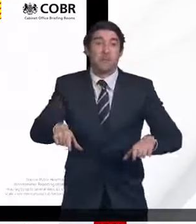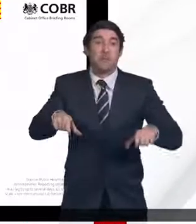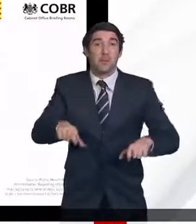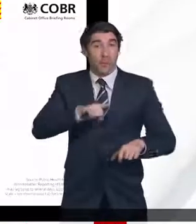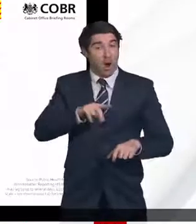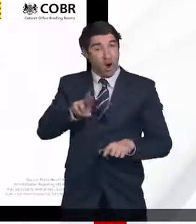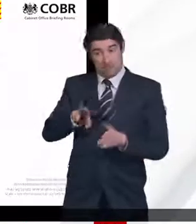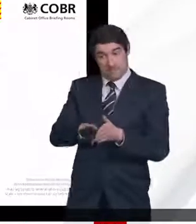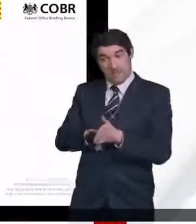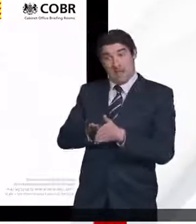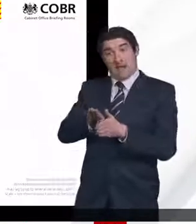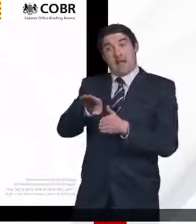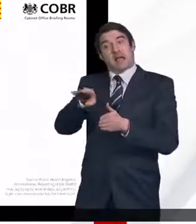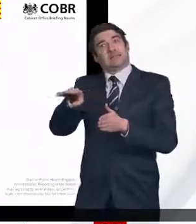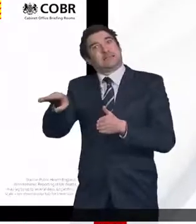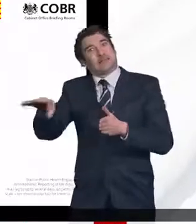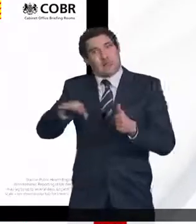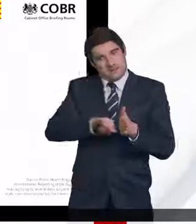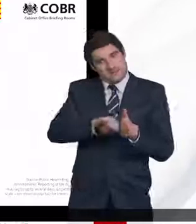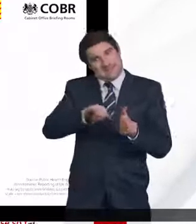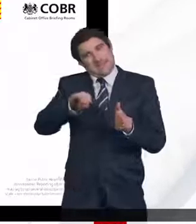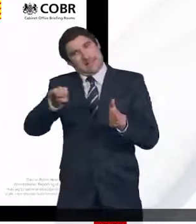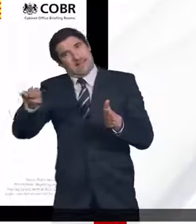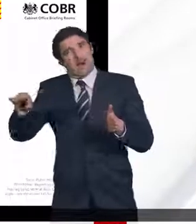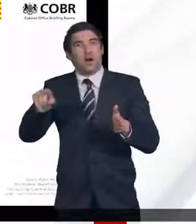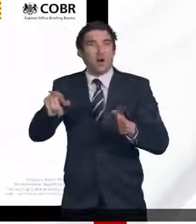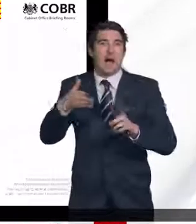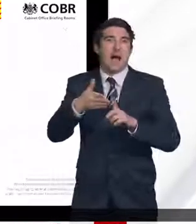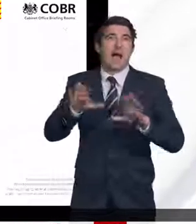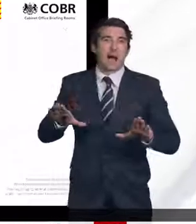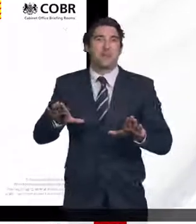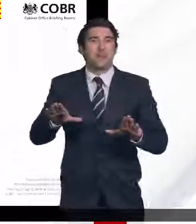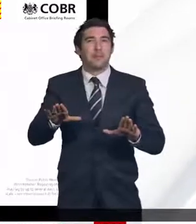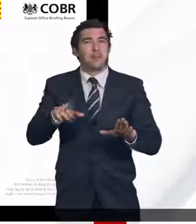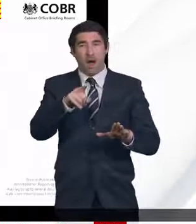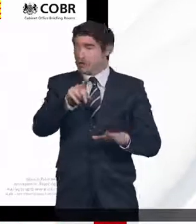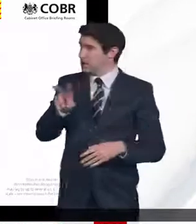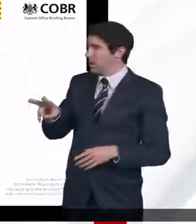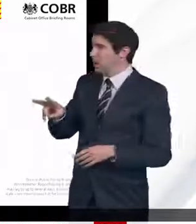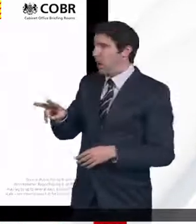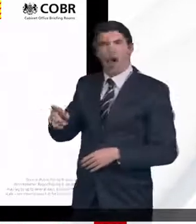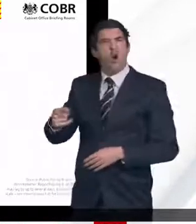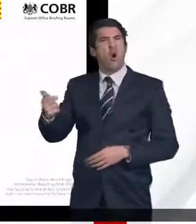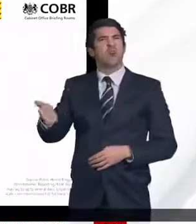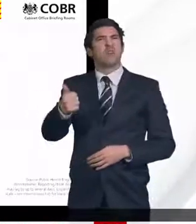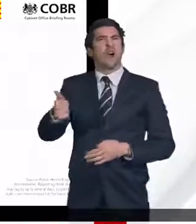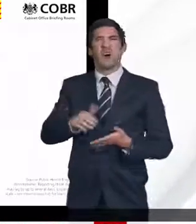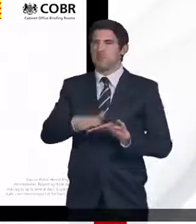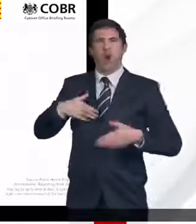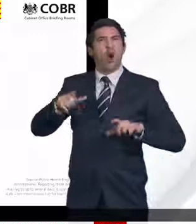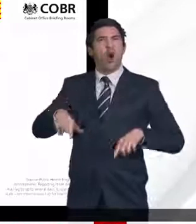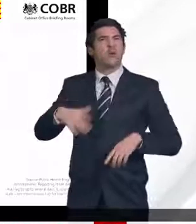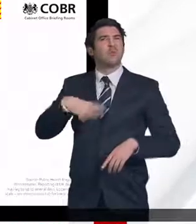deaths. Maybe some green shoots, but the last thing I would want is a message to anybody that this is a